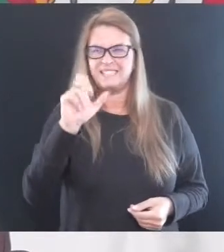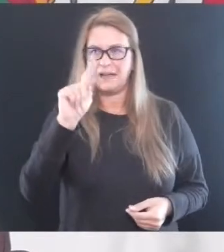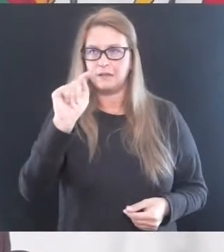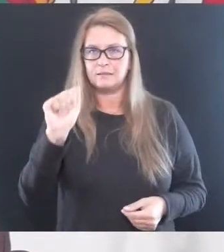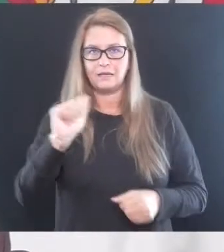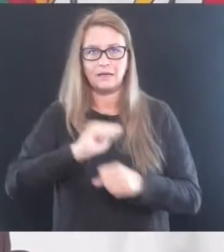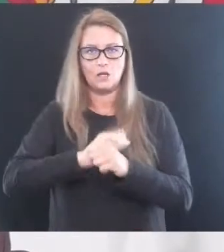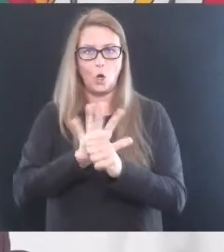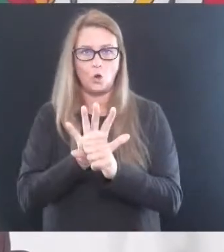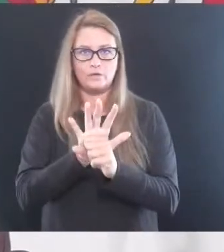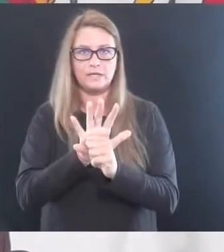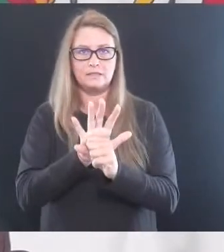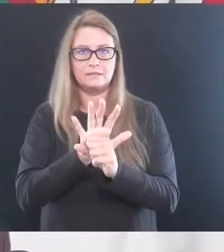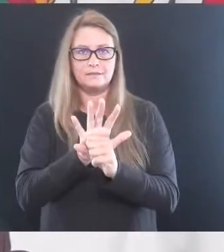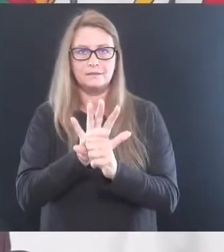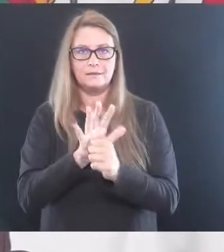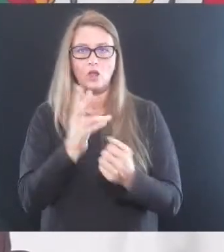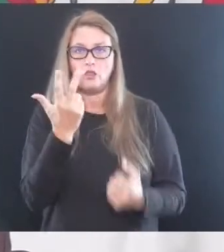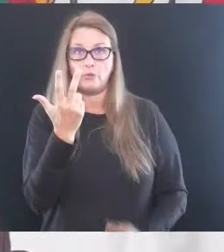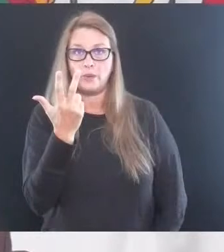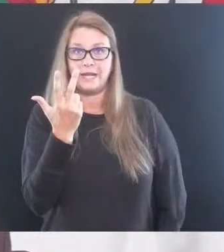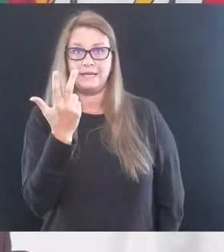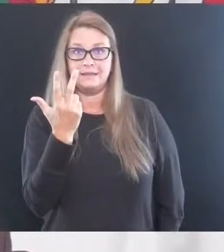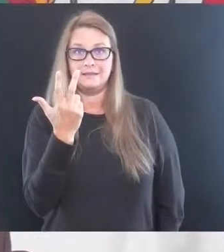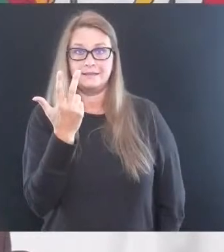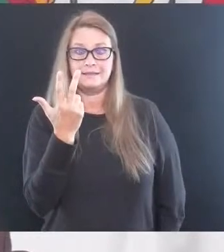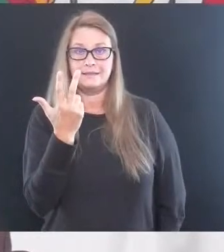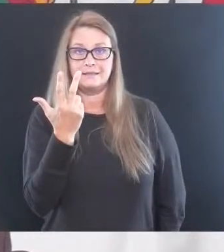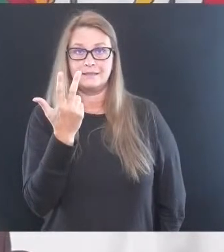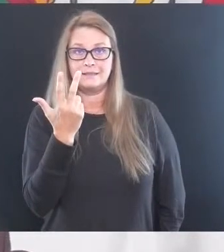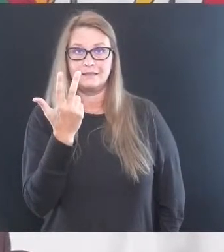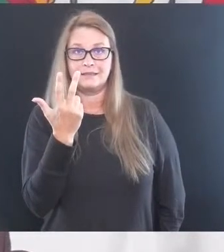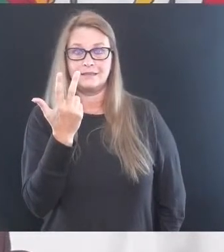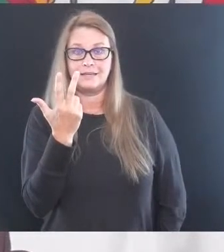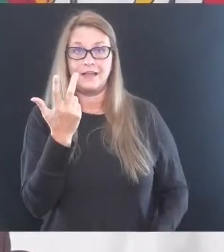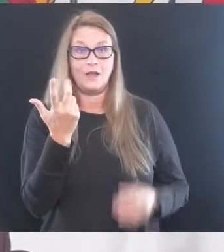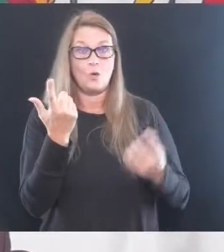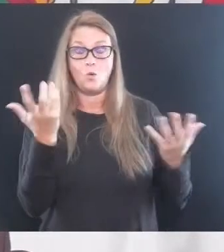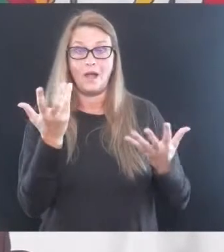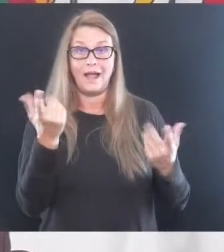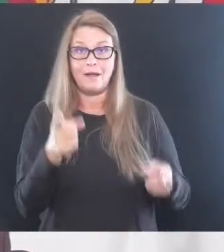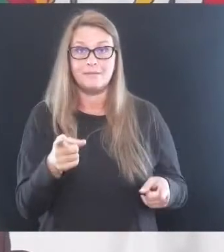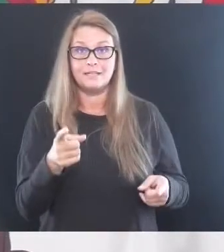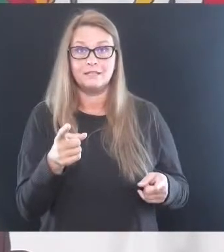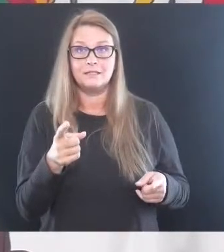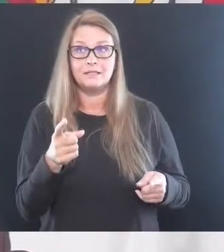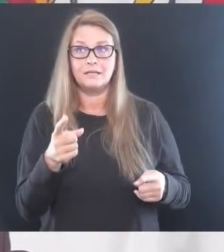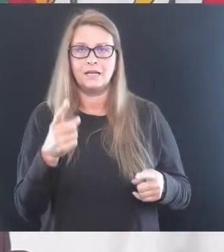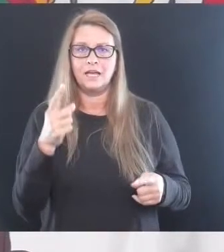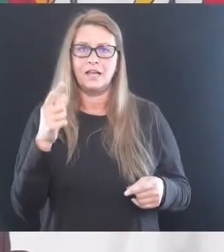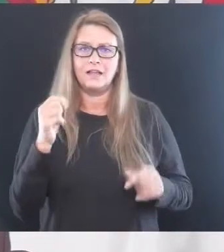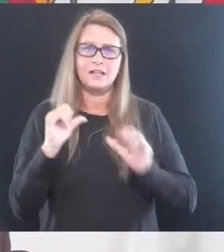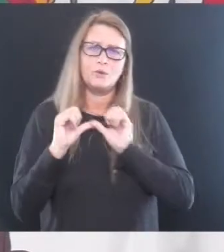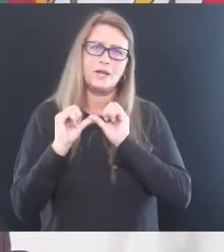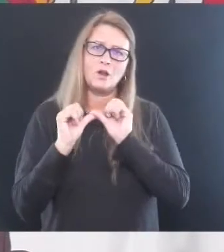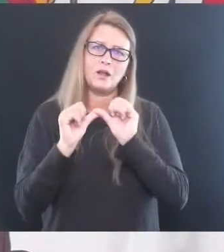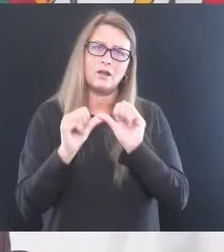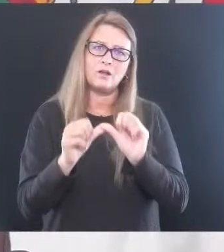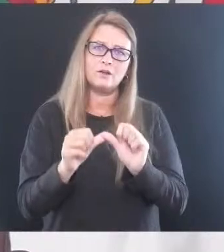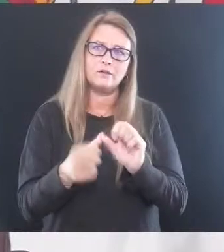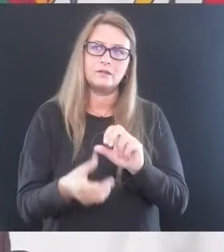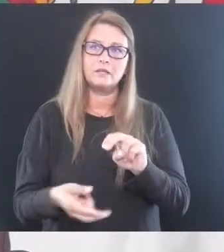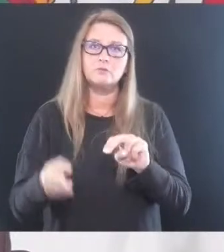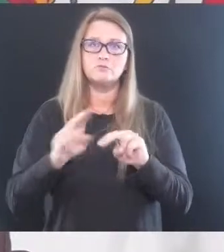state? We had 3. And then through a matter of time, it almost took forever, we got